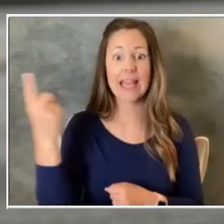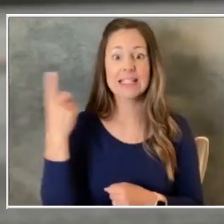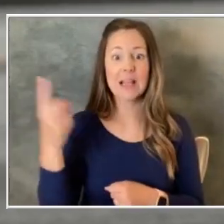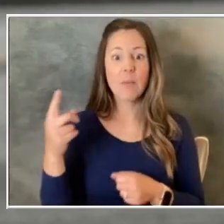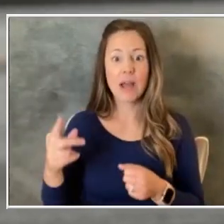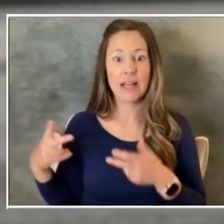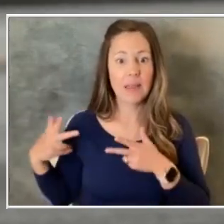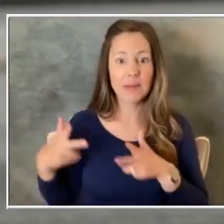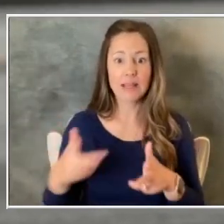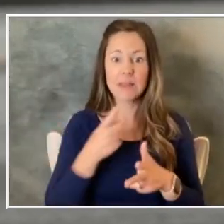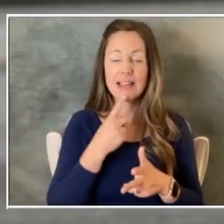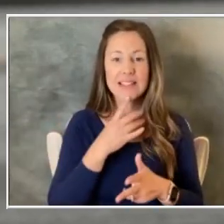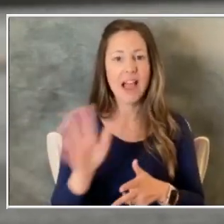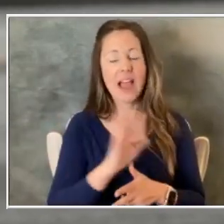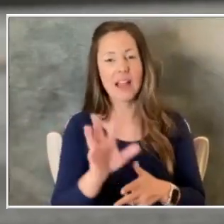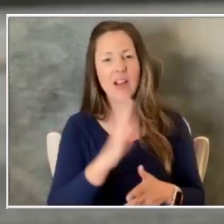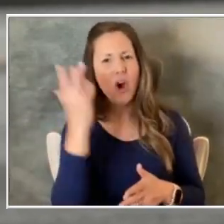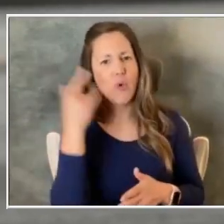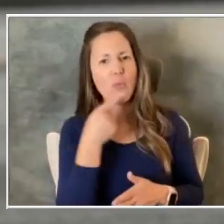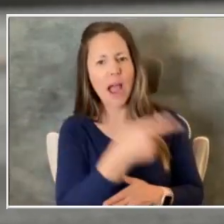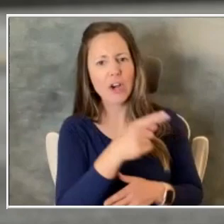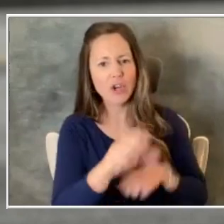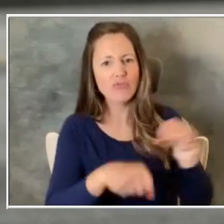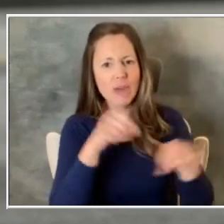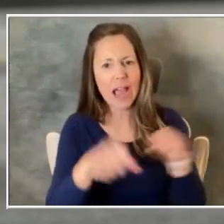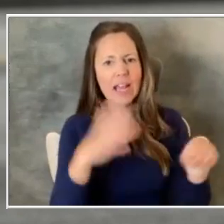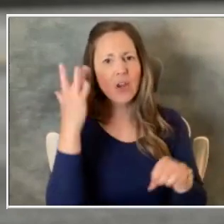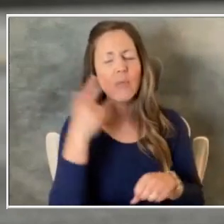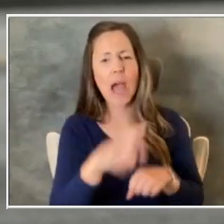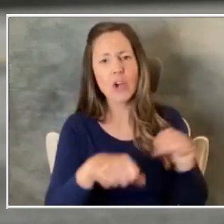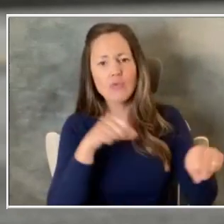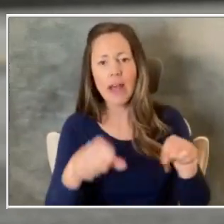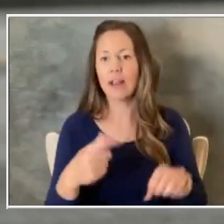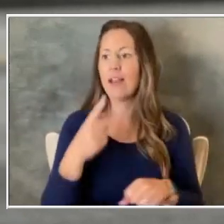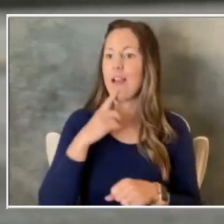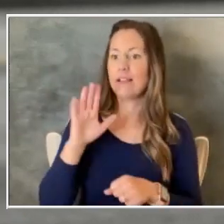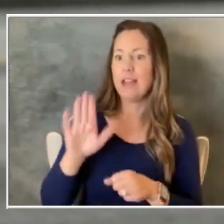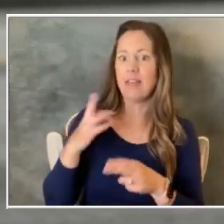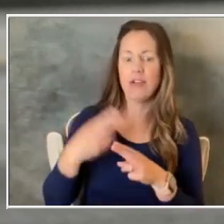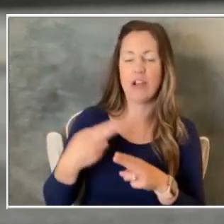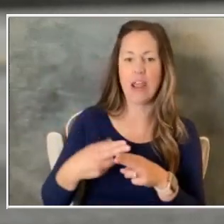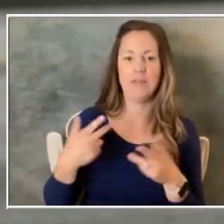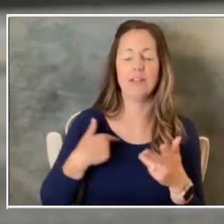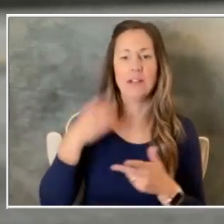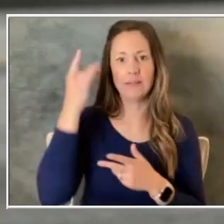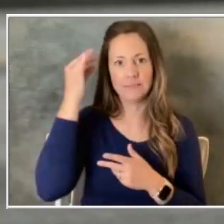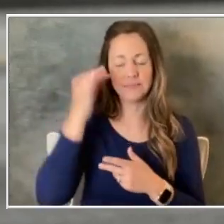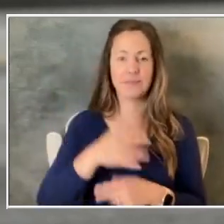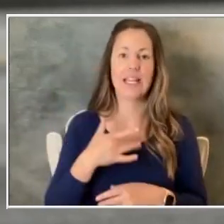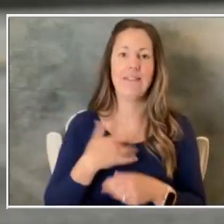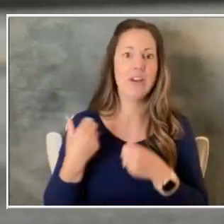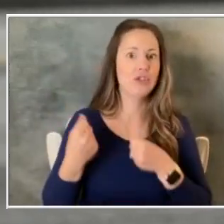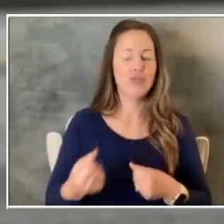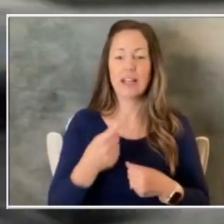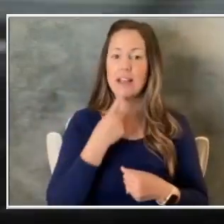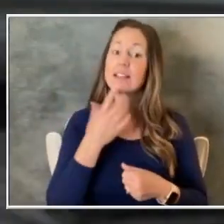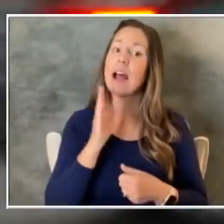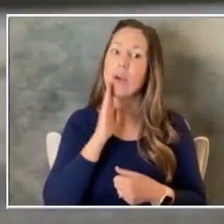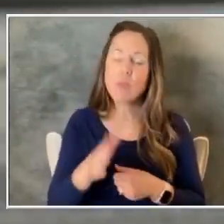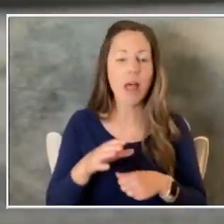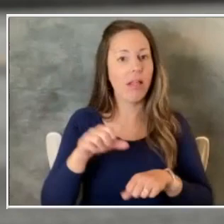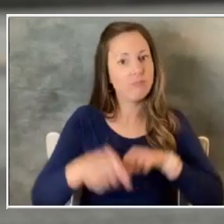riding?" And say their names, and I just said their names, and it just I just felt strength, and I'm just like, I'm gonna pedal no